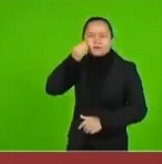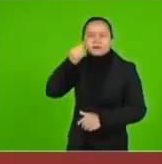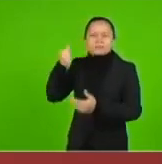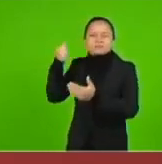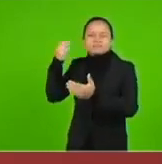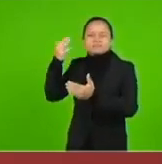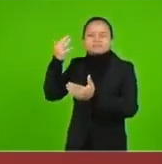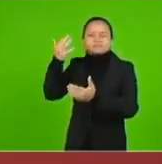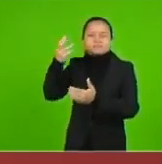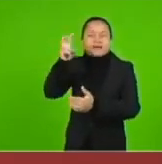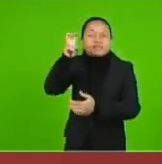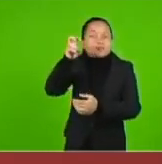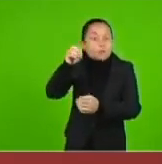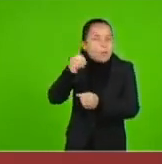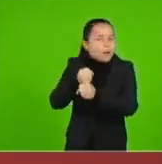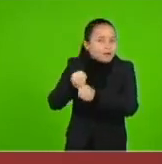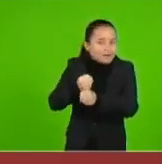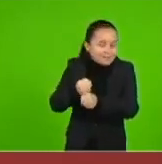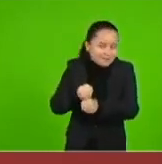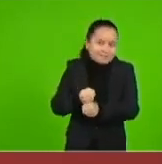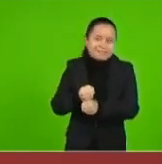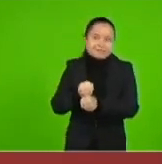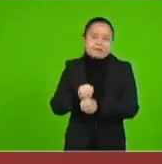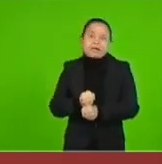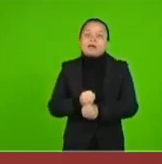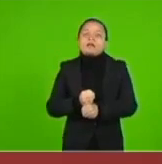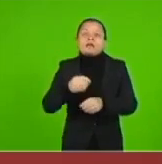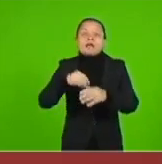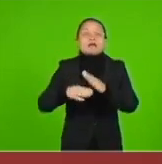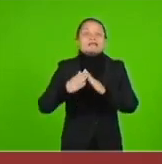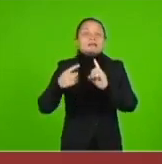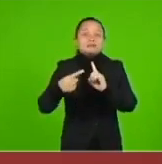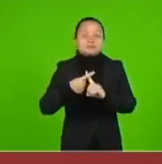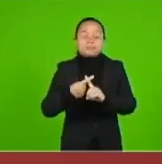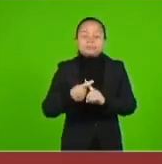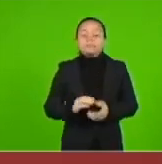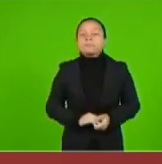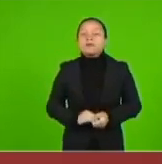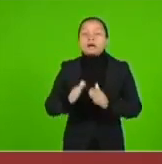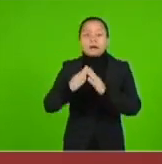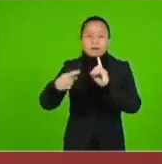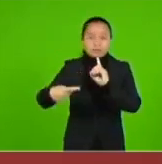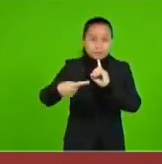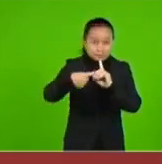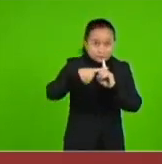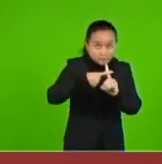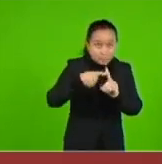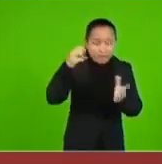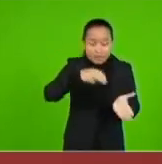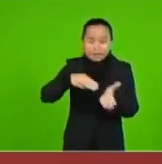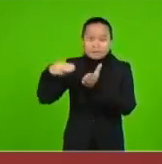years of existence of our institution. The Maranatha Christian Church was born in